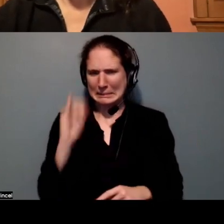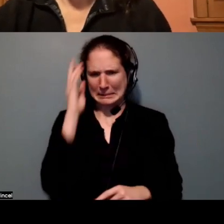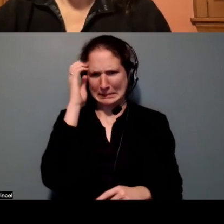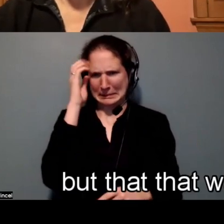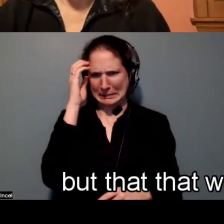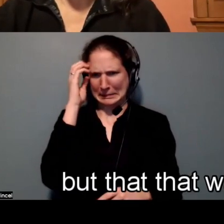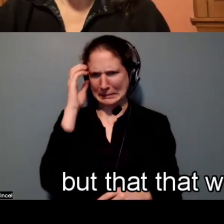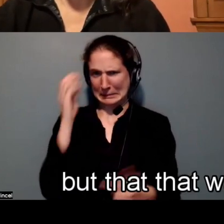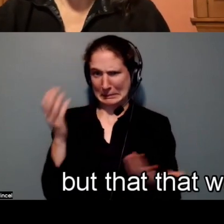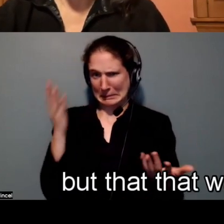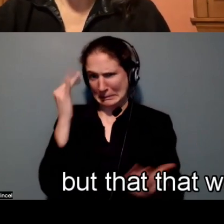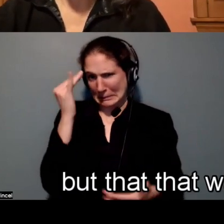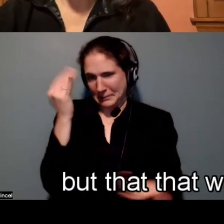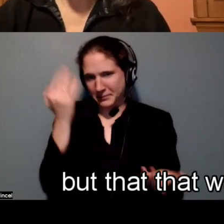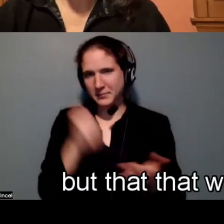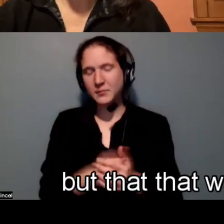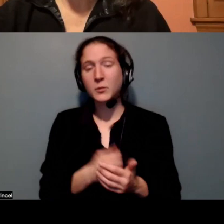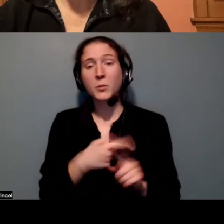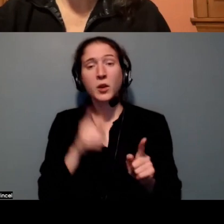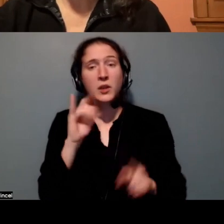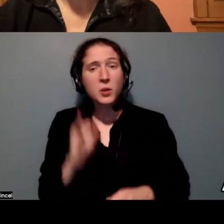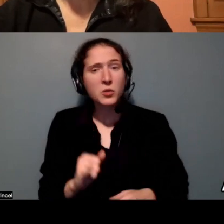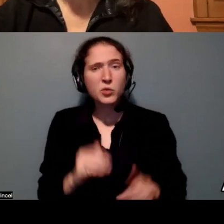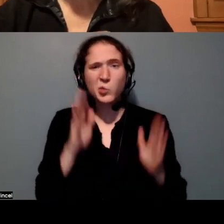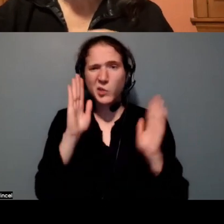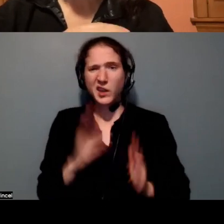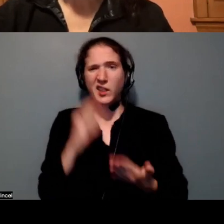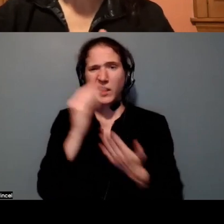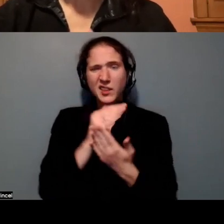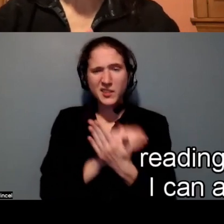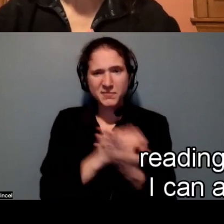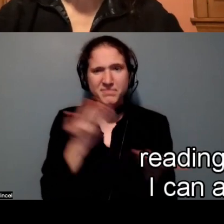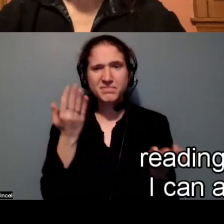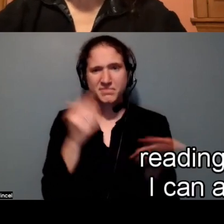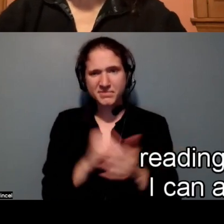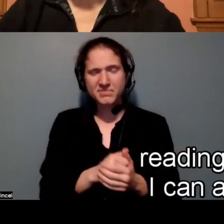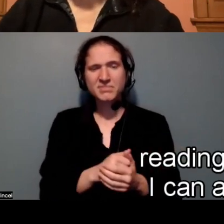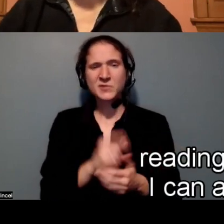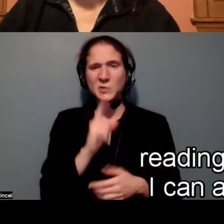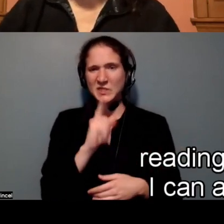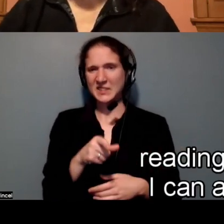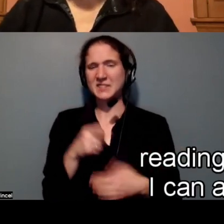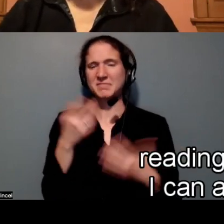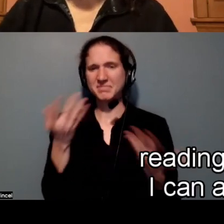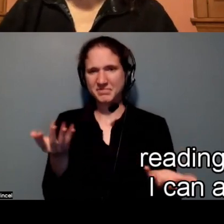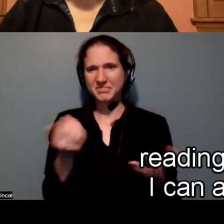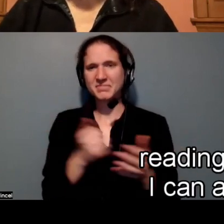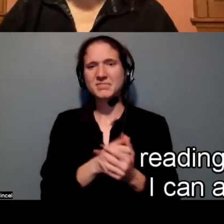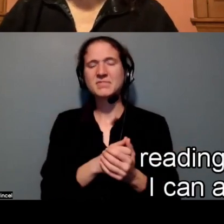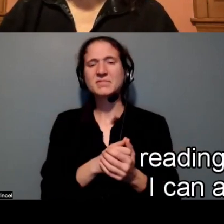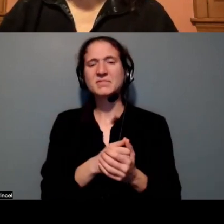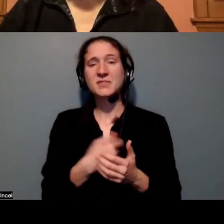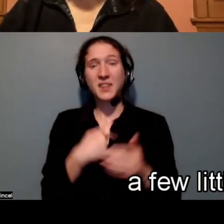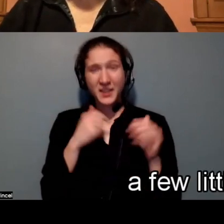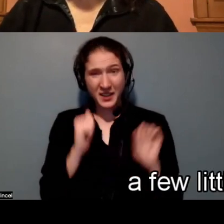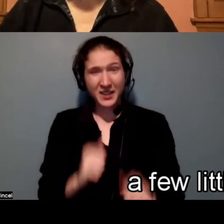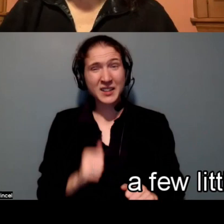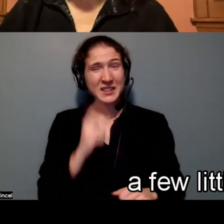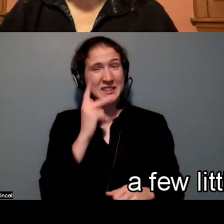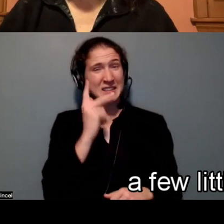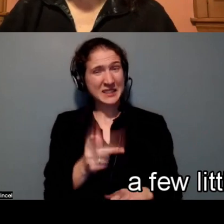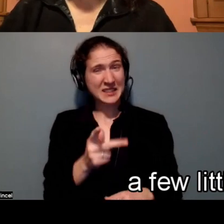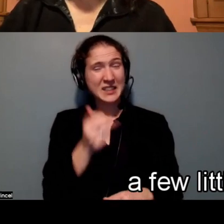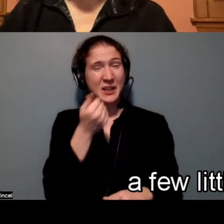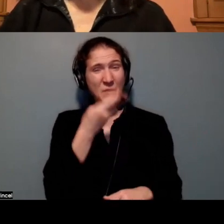Uh, but that was a great lesson. And reading back on it, I can actually see a few